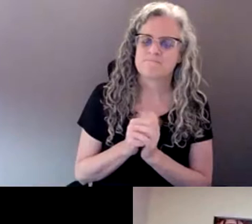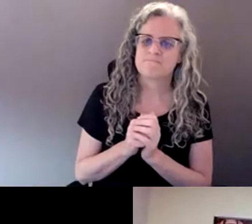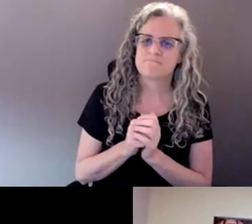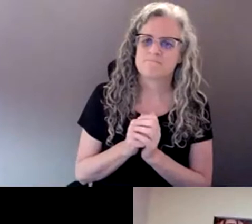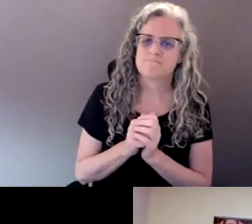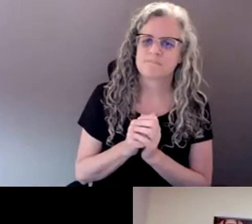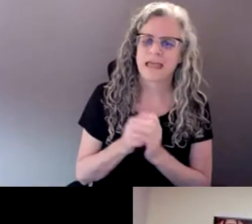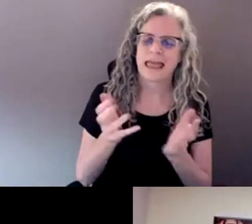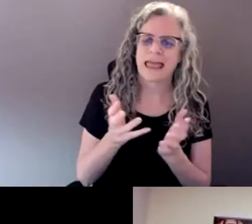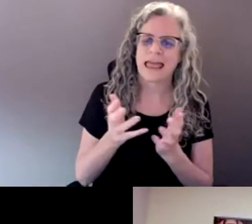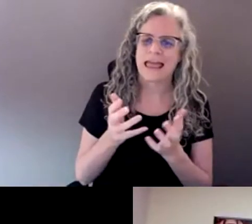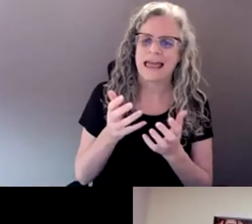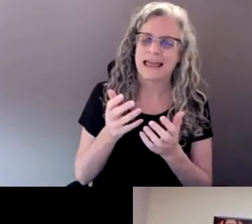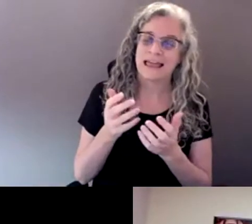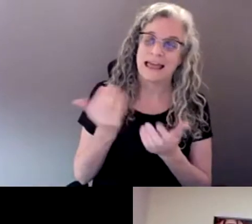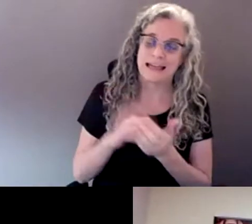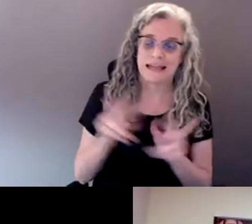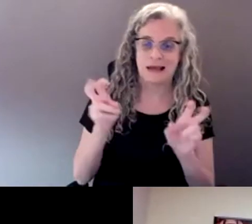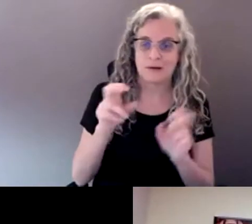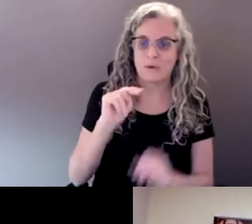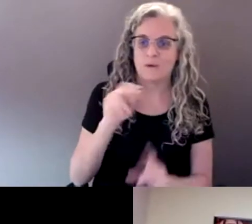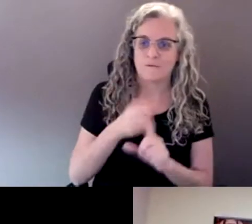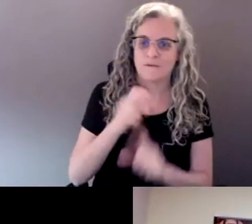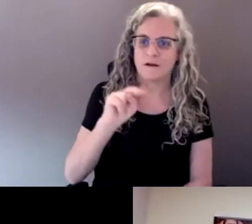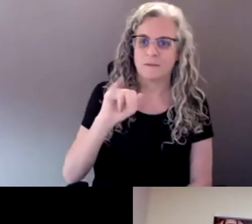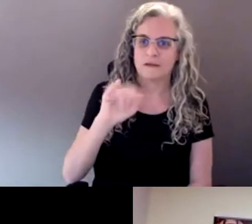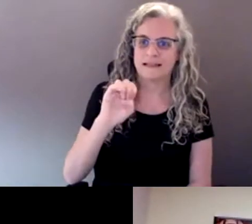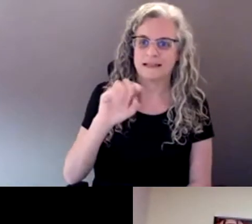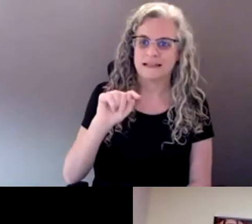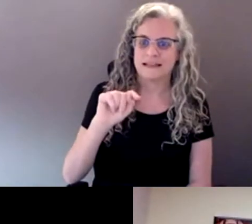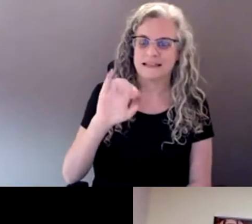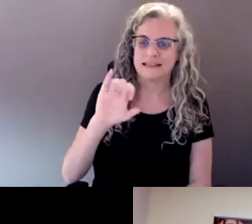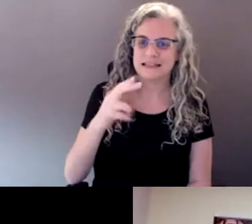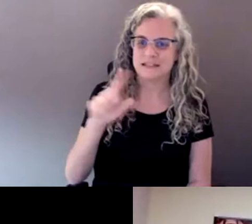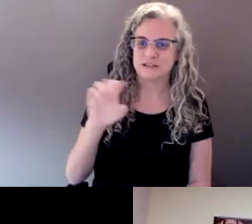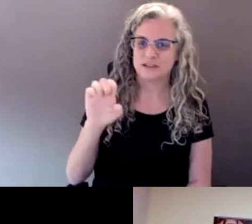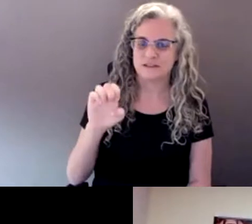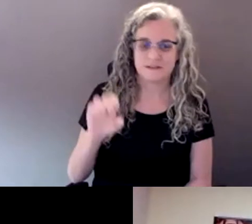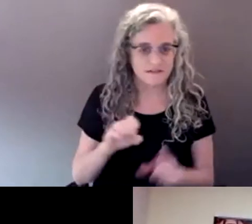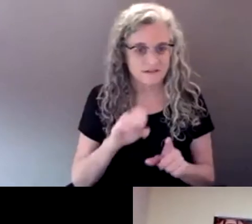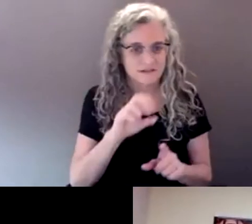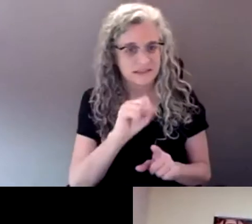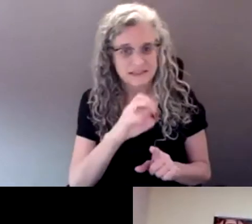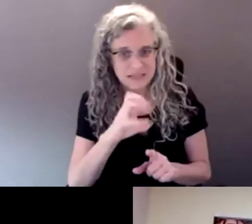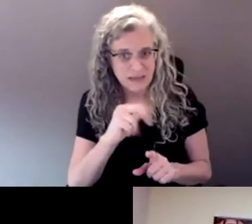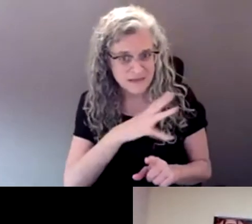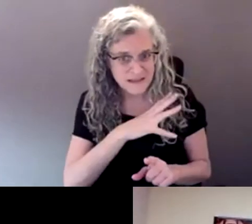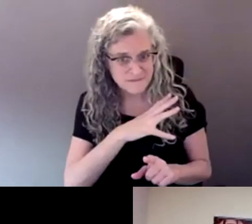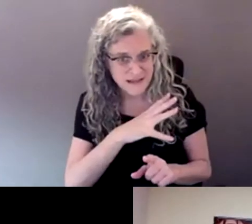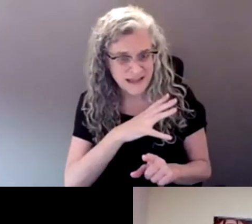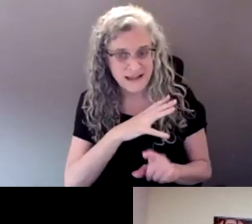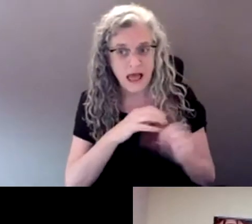I don't want to quote Nietzsche again. Well, if you do, that would be great, because I think somebody else had asked a question I hadn't gotten